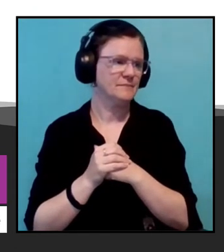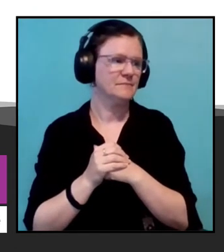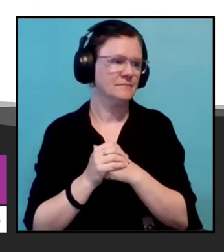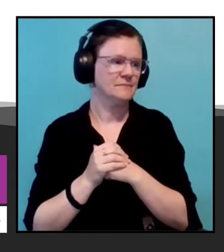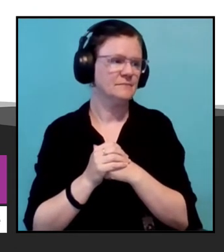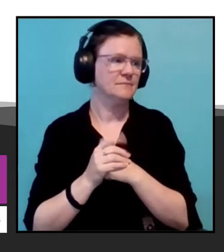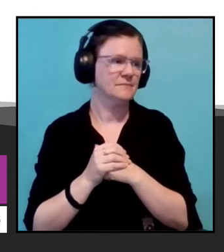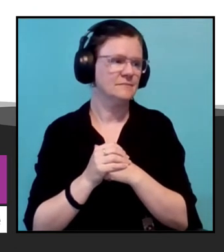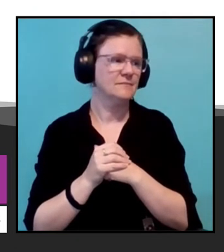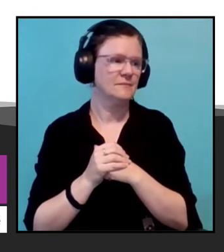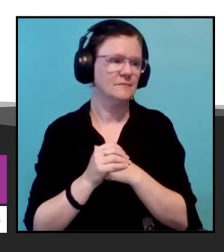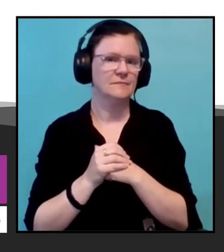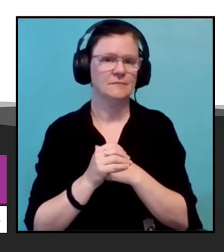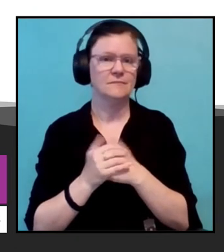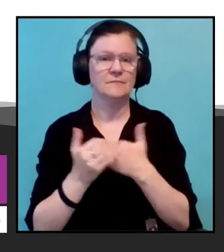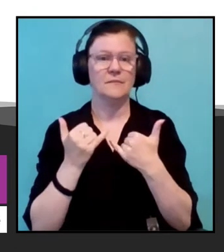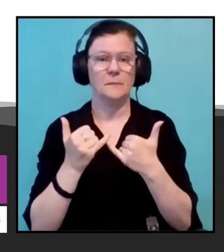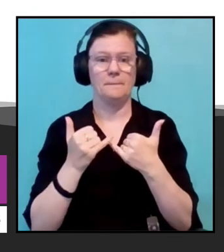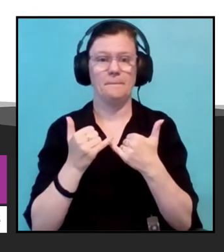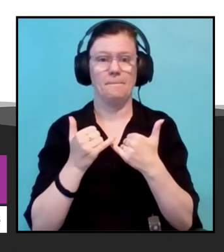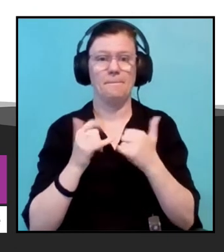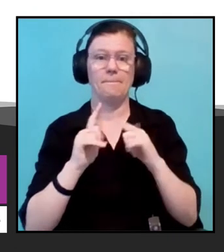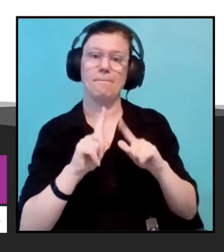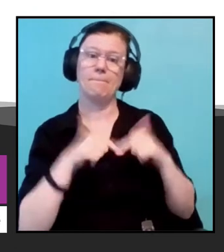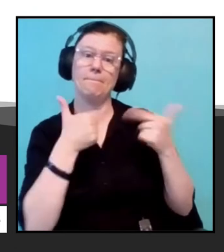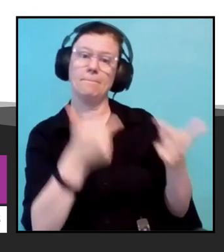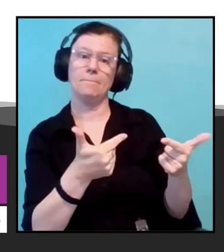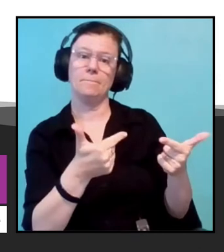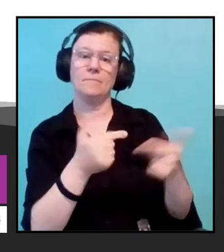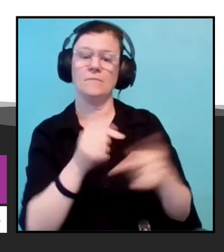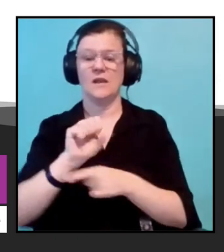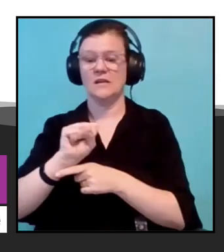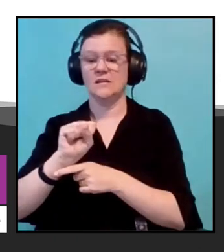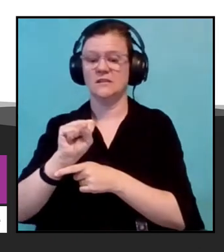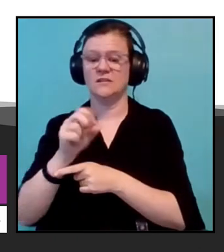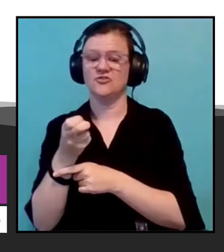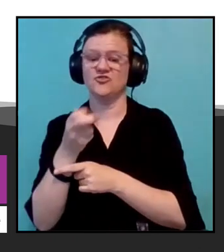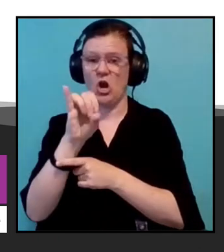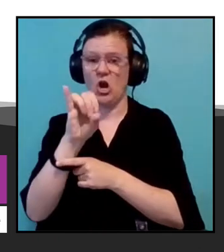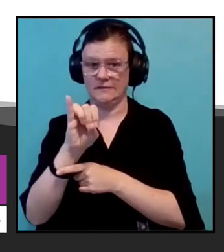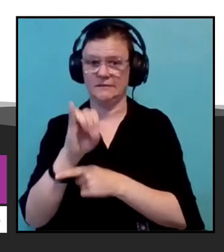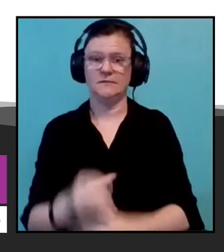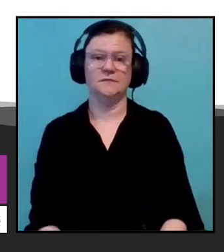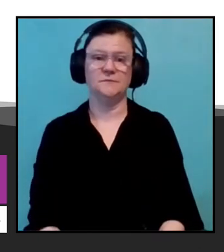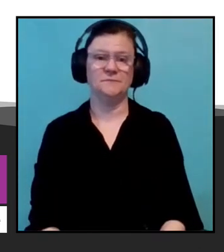And now I'm going to pass it on to Shari.